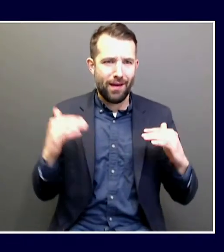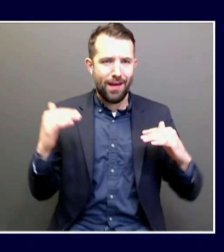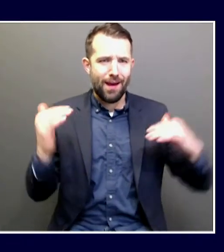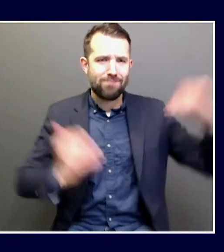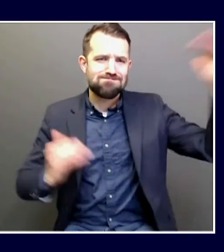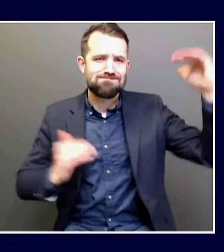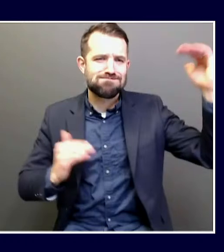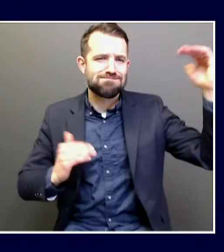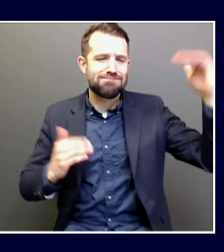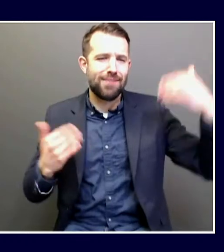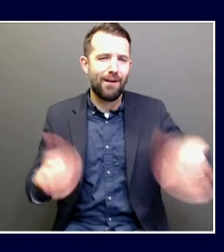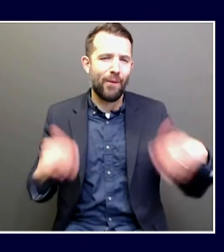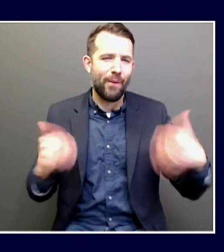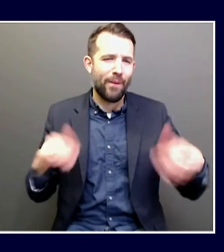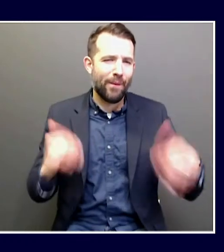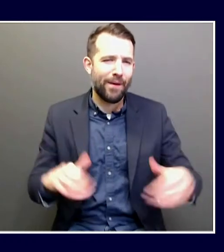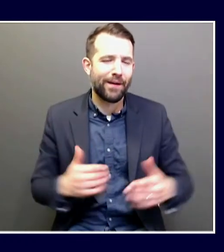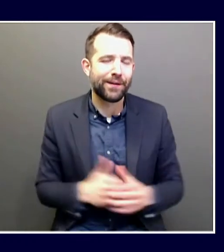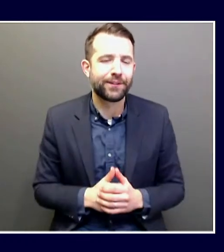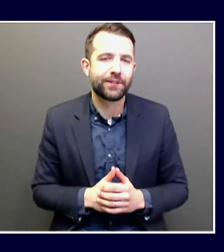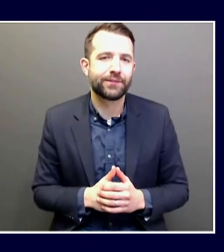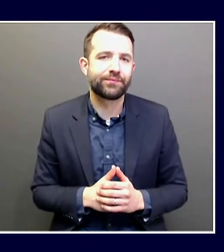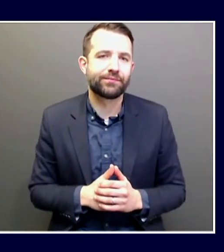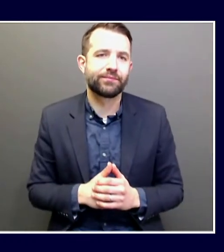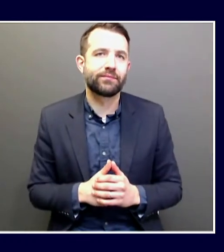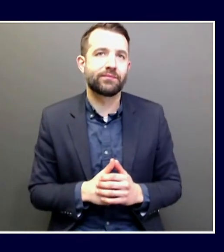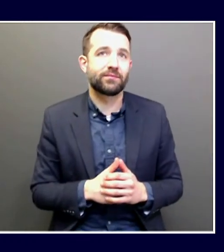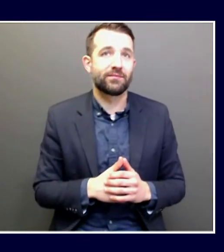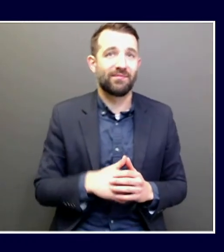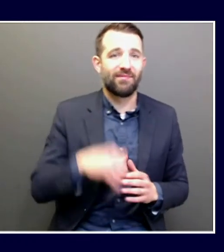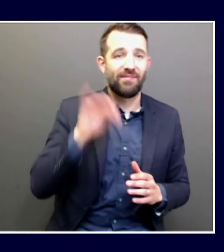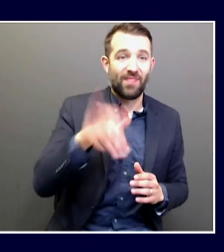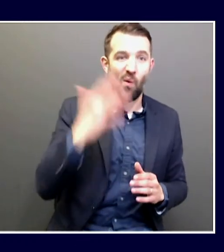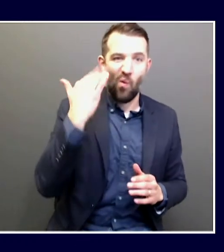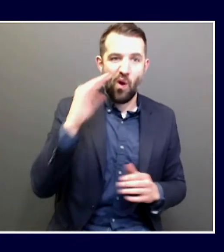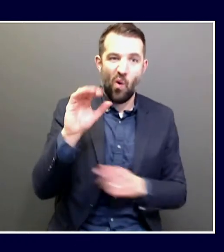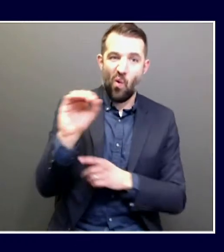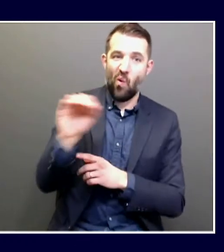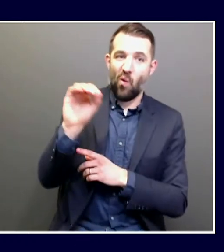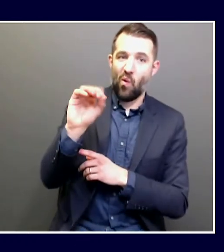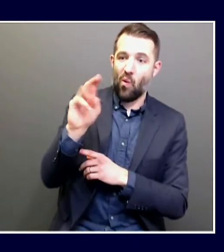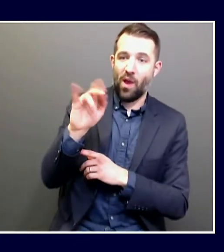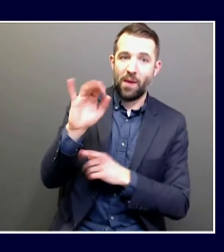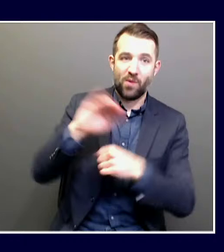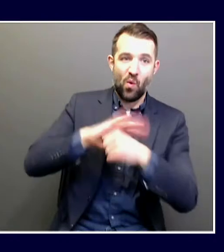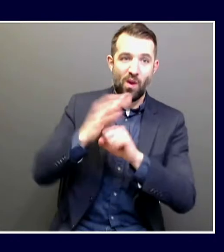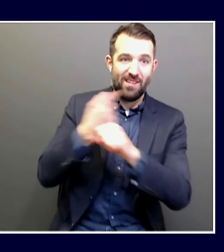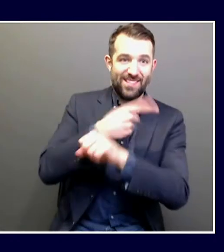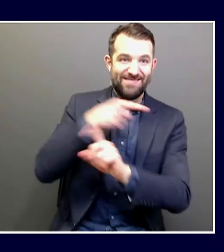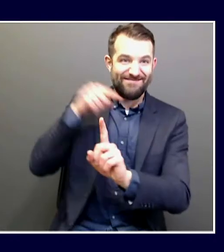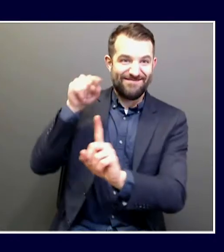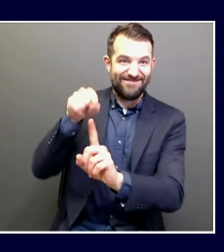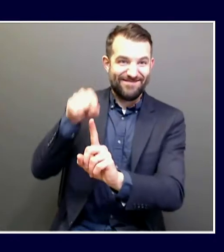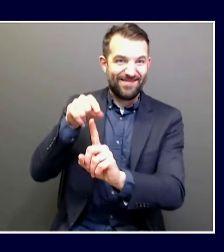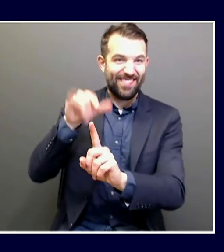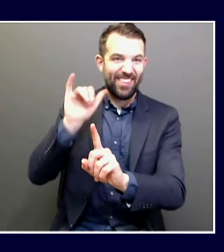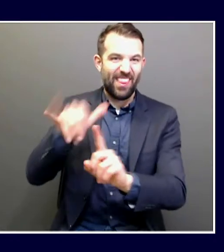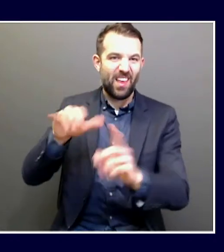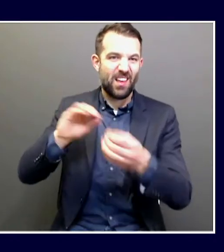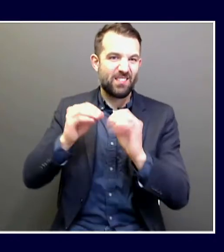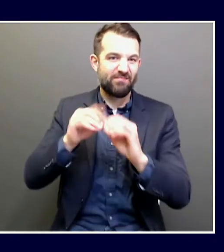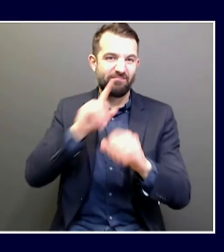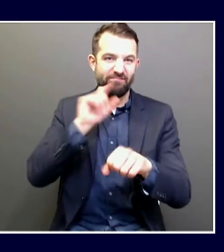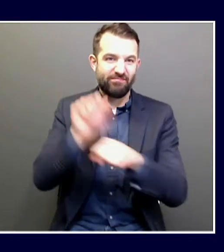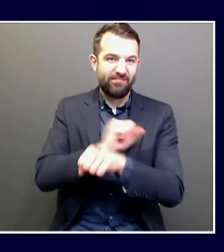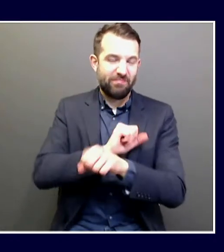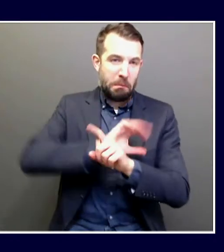tripled. This is a function of the Omicron variant. That massive increase in the number of